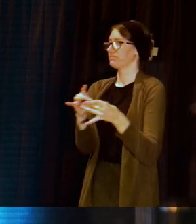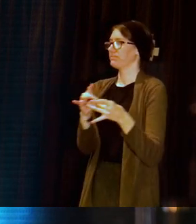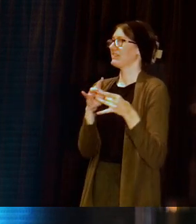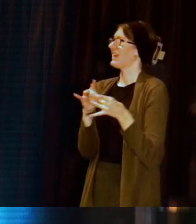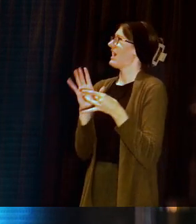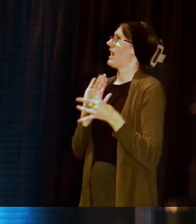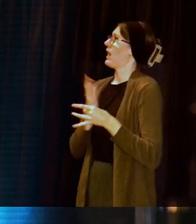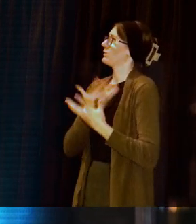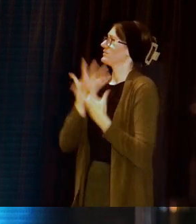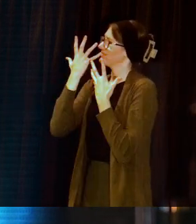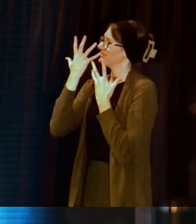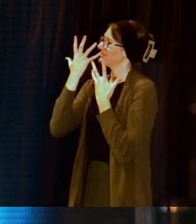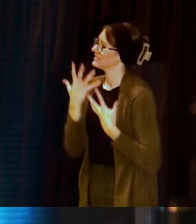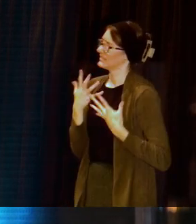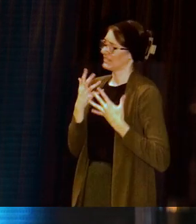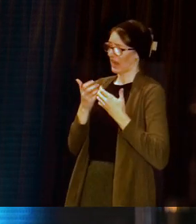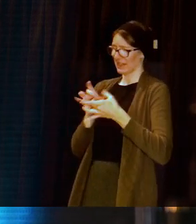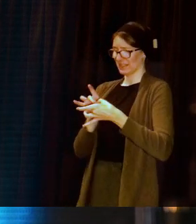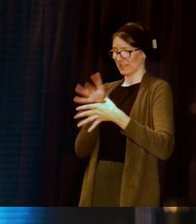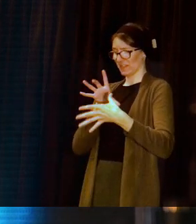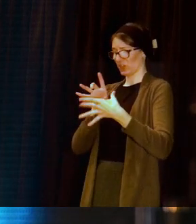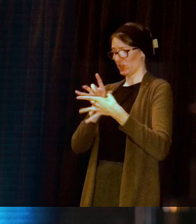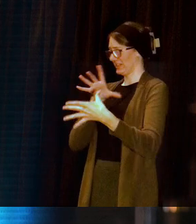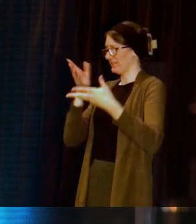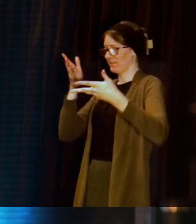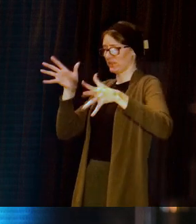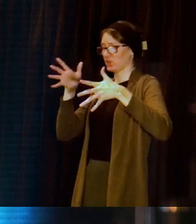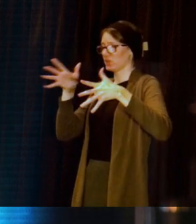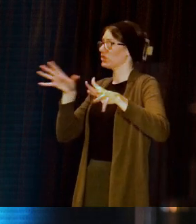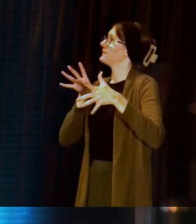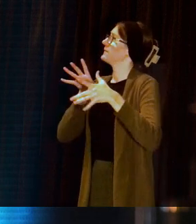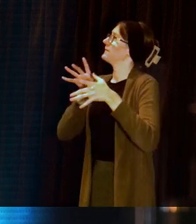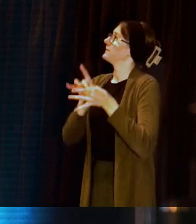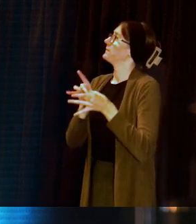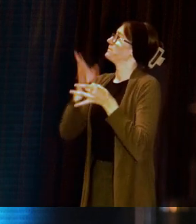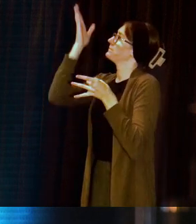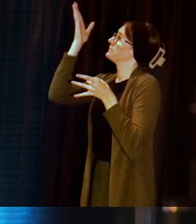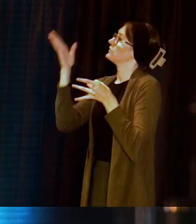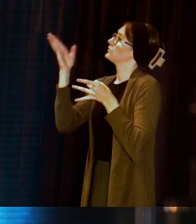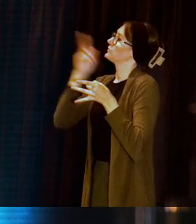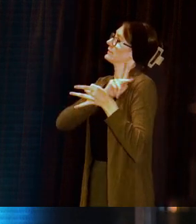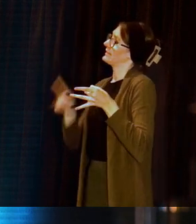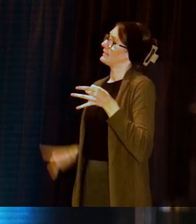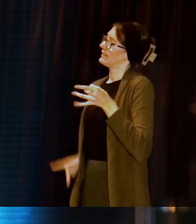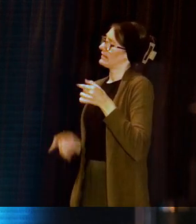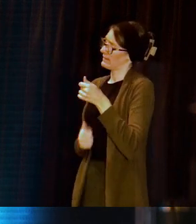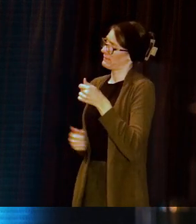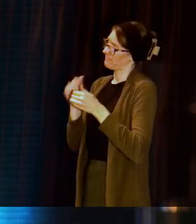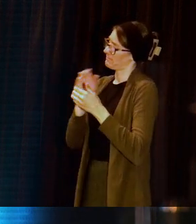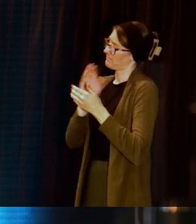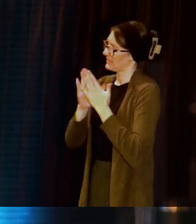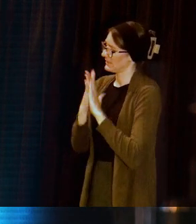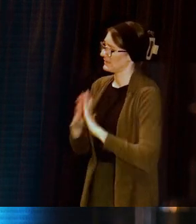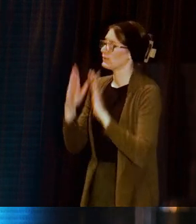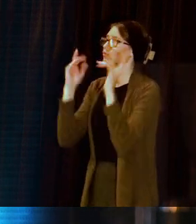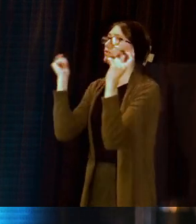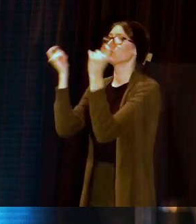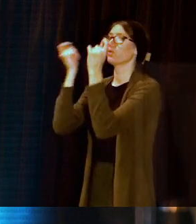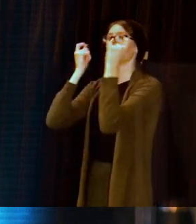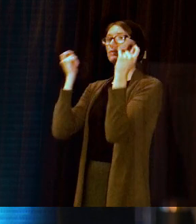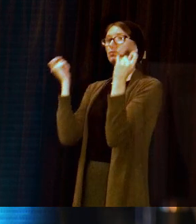sad division cease and be thyself our King of peace. Rejoice,